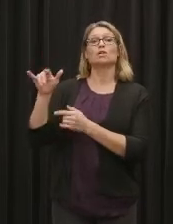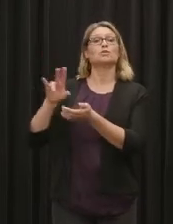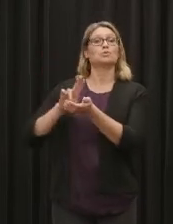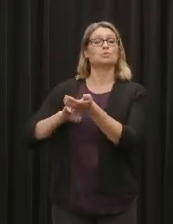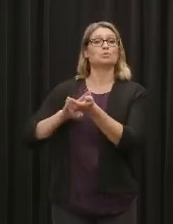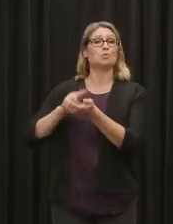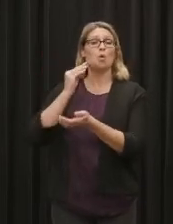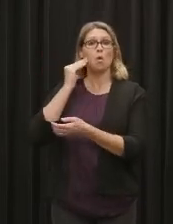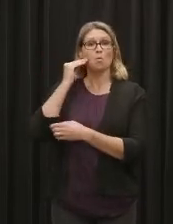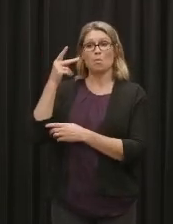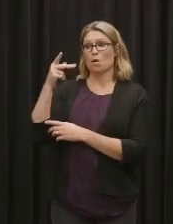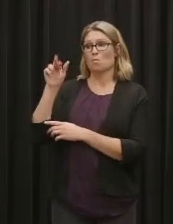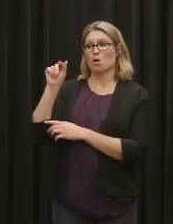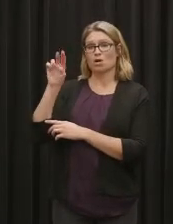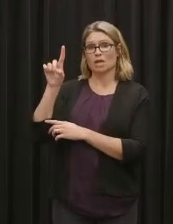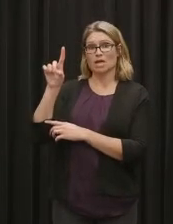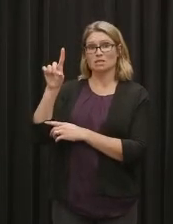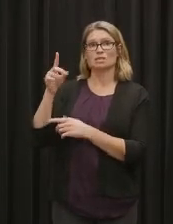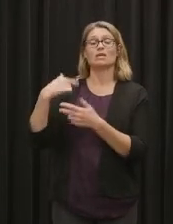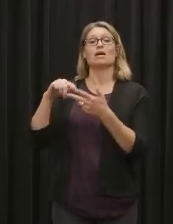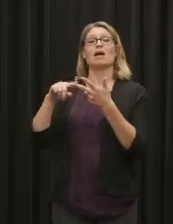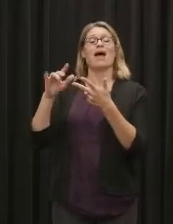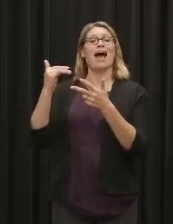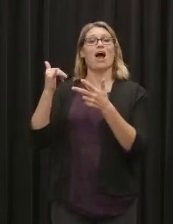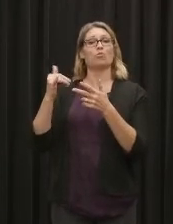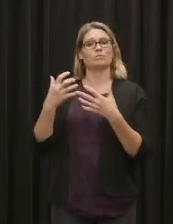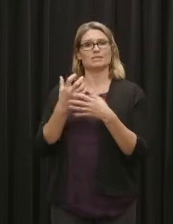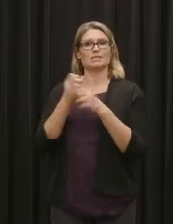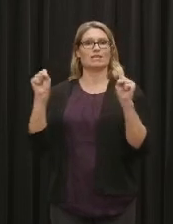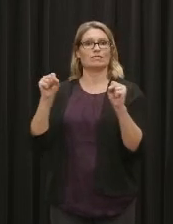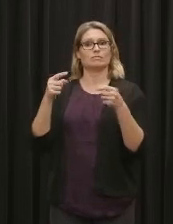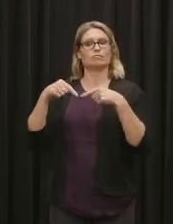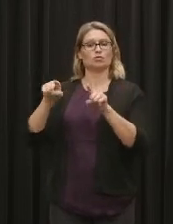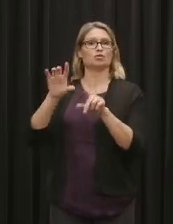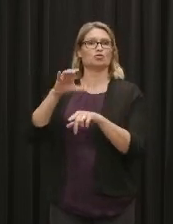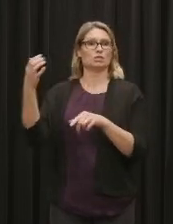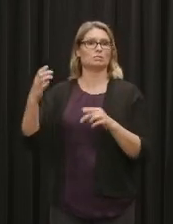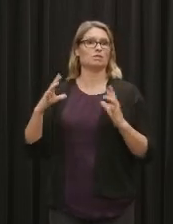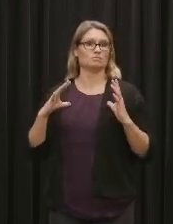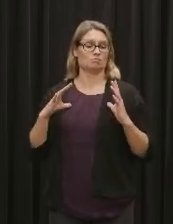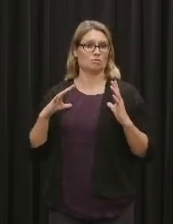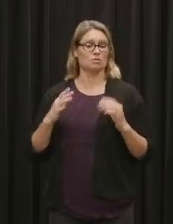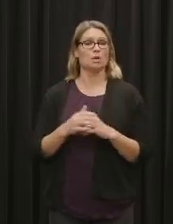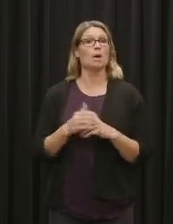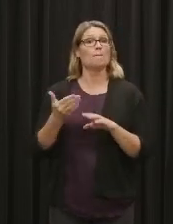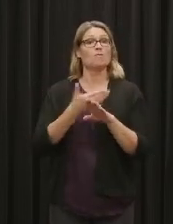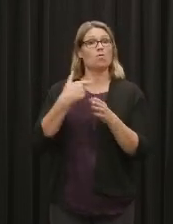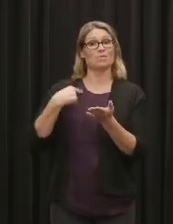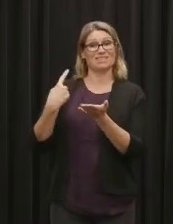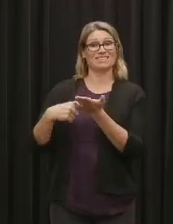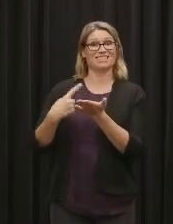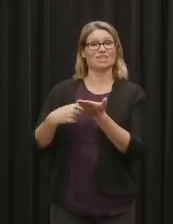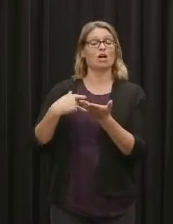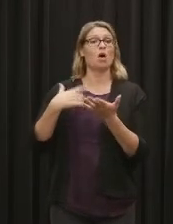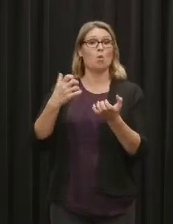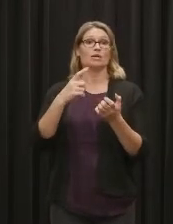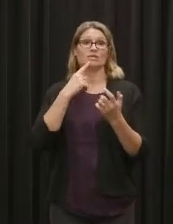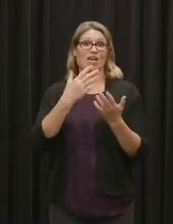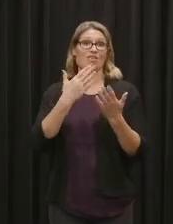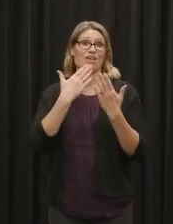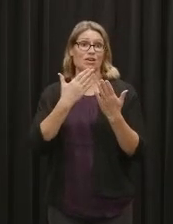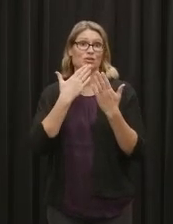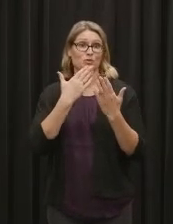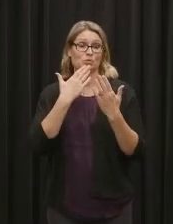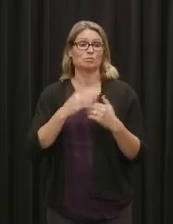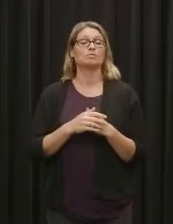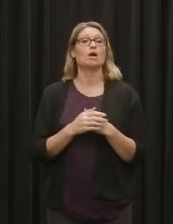can plan a happy and safe holiday season at this time of COVID-19. And before I go on any further, I'll just like to say a happy